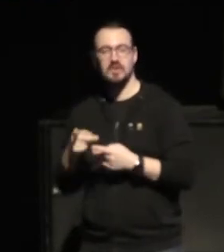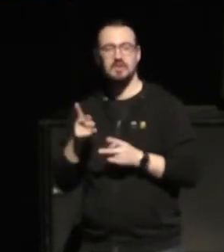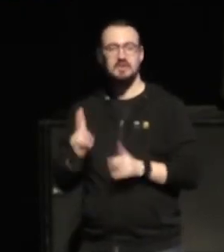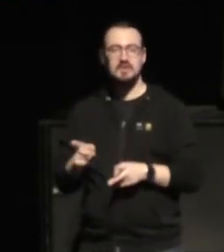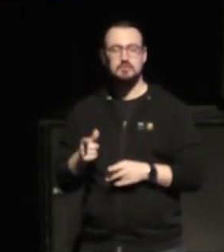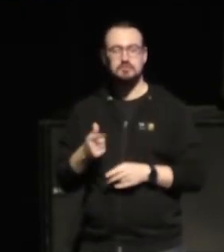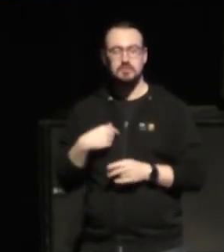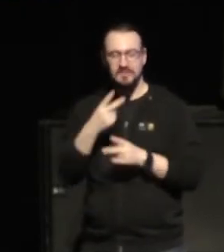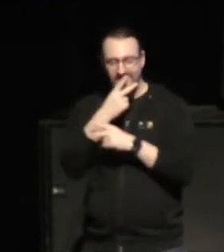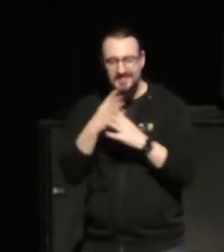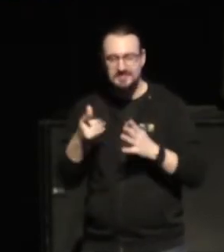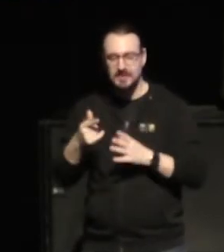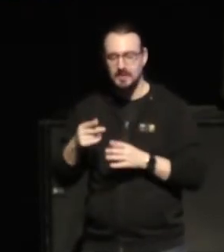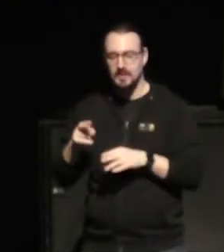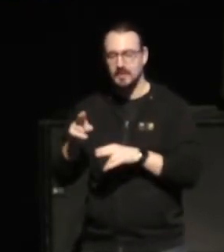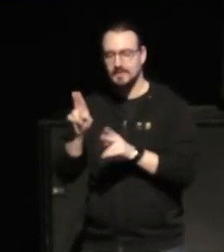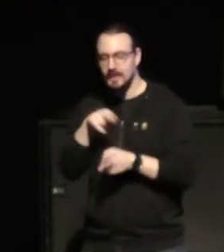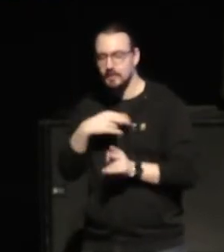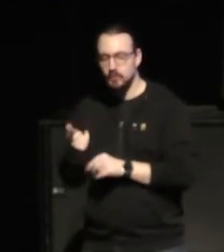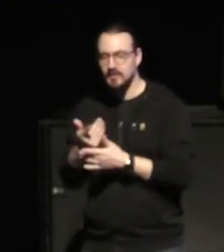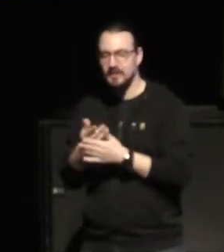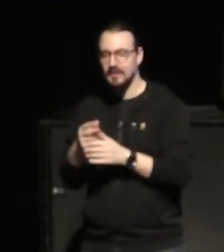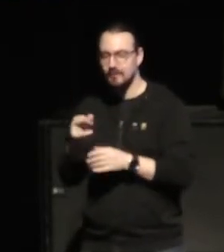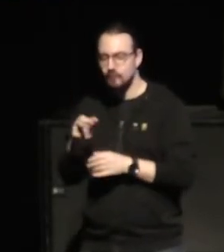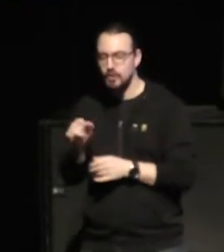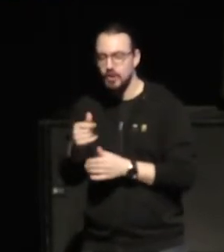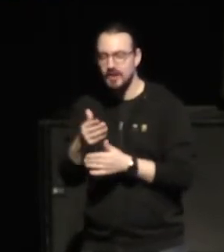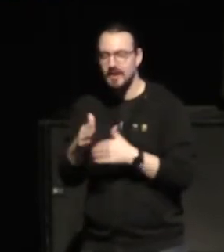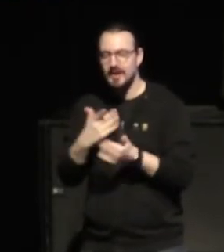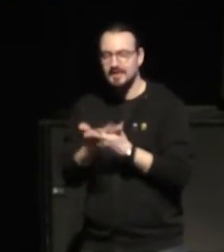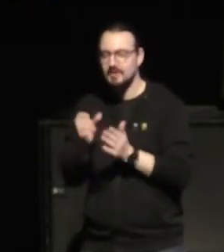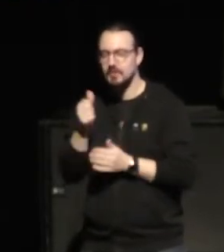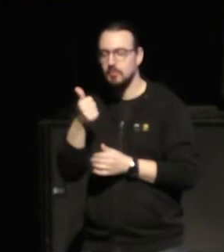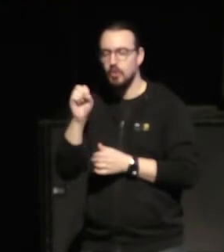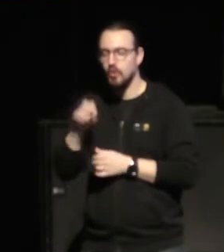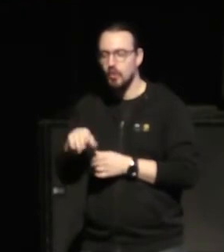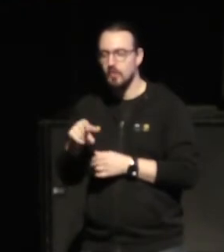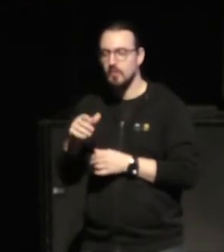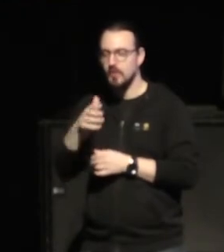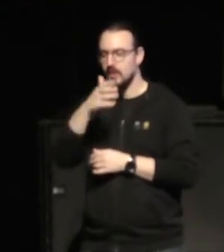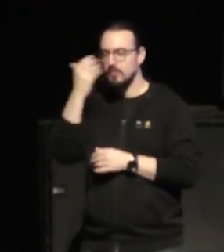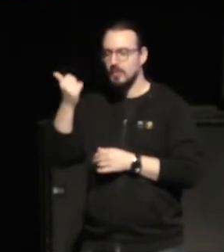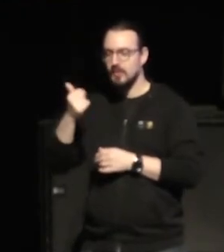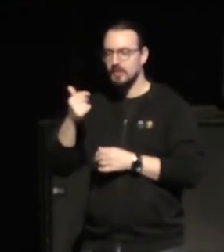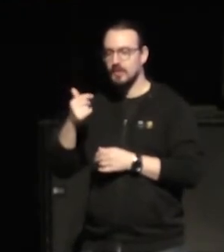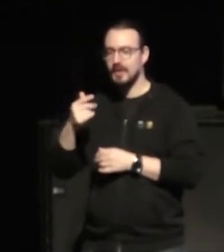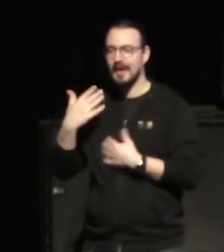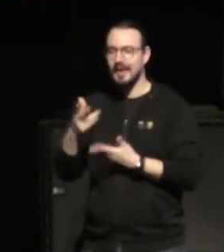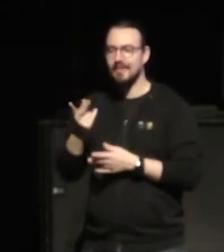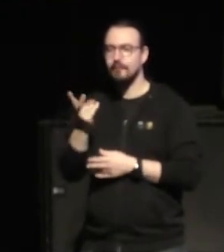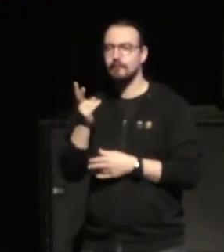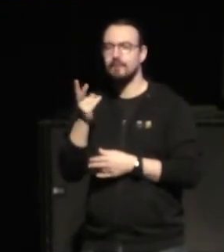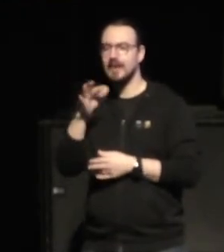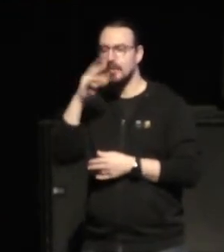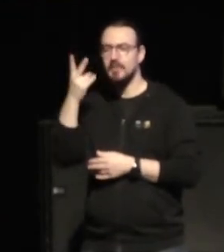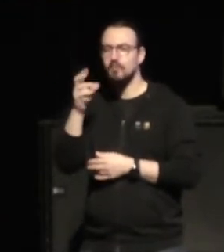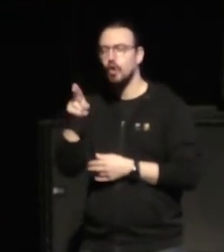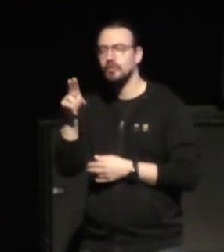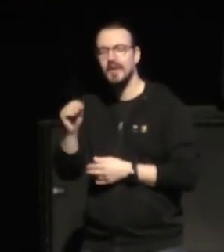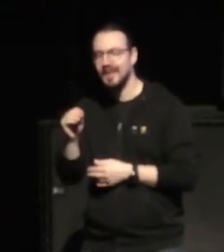examples that show that native seeds is not just about the thing that the peasants are get used to, about